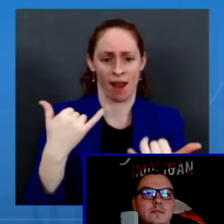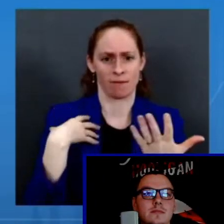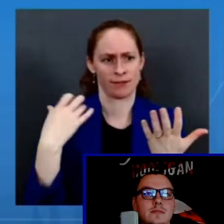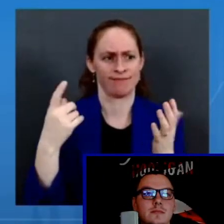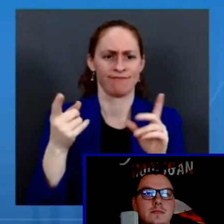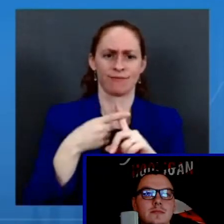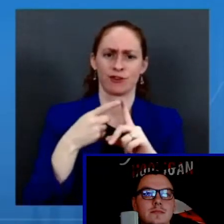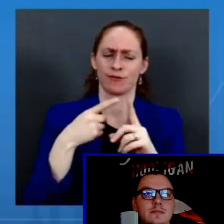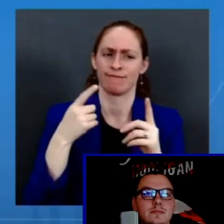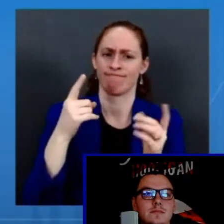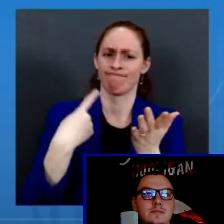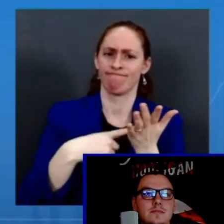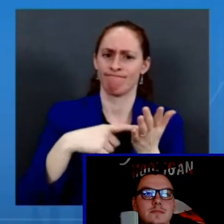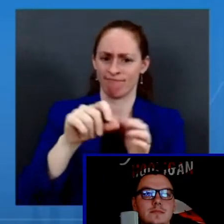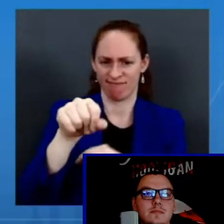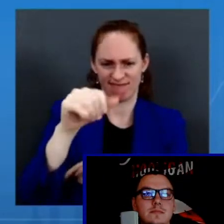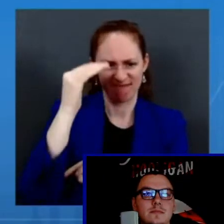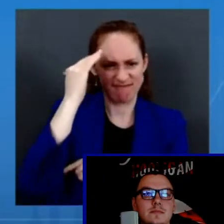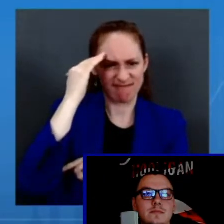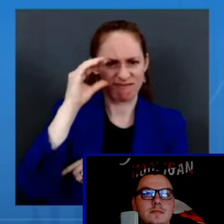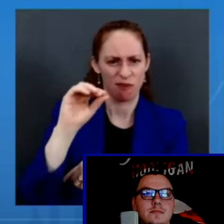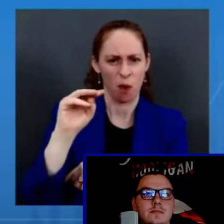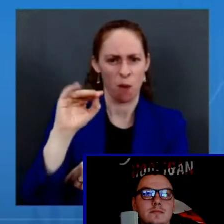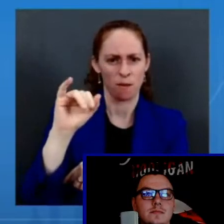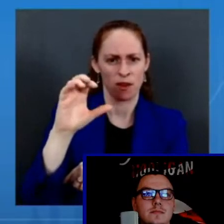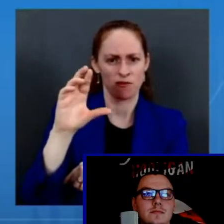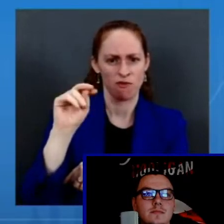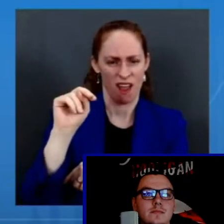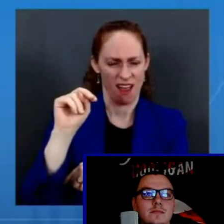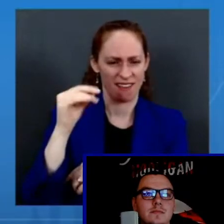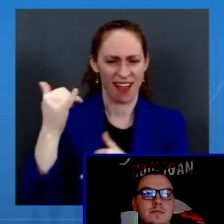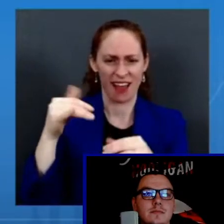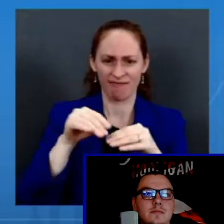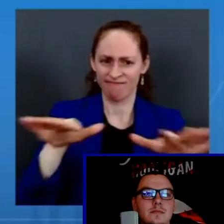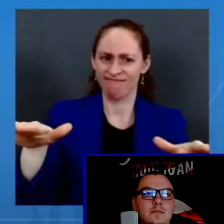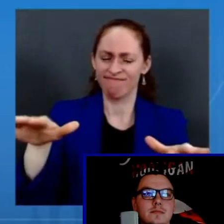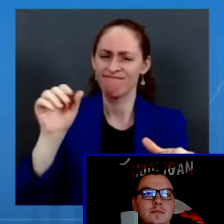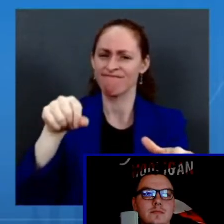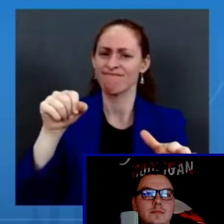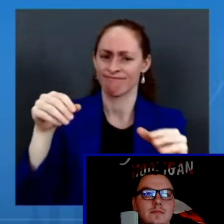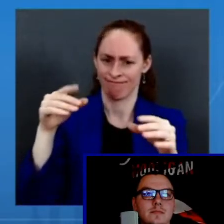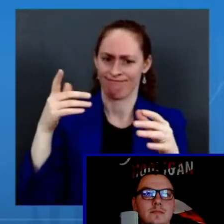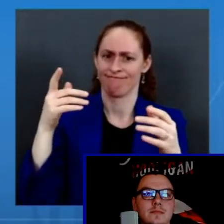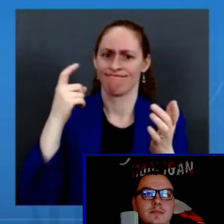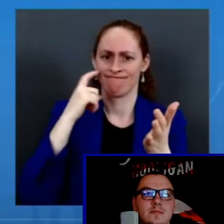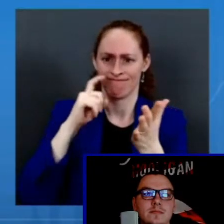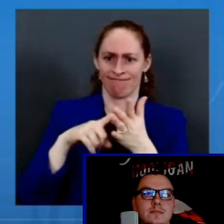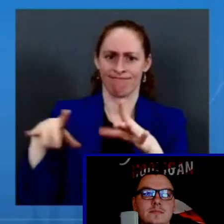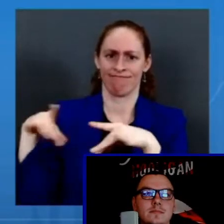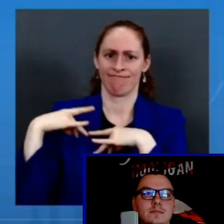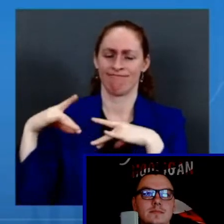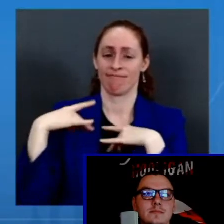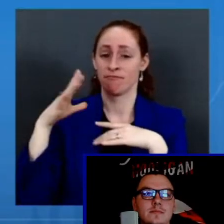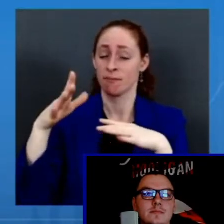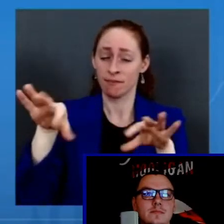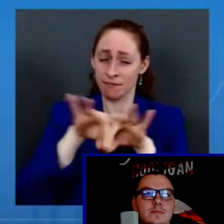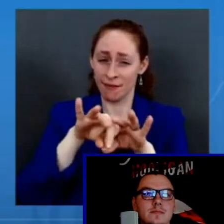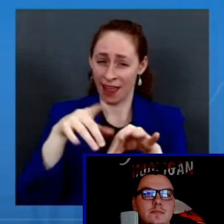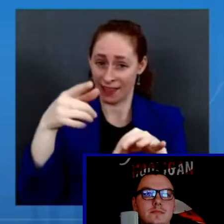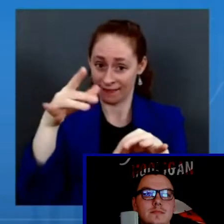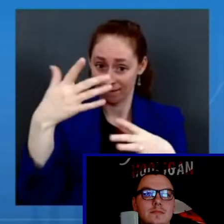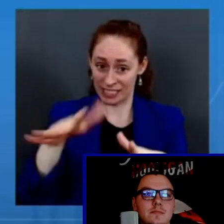particularly those with a boost, are highly protected. But due to Omicron's highly transmissible